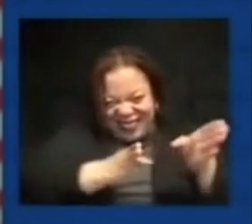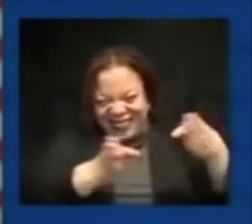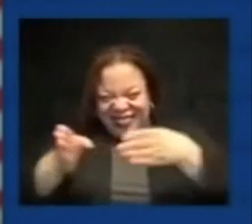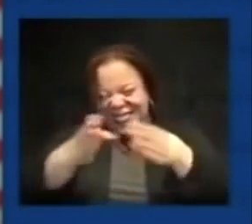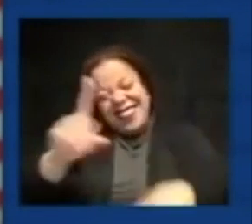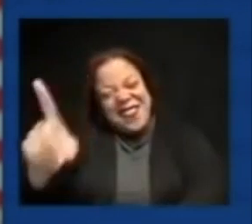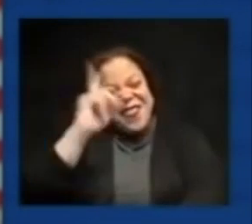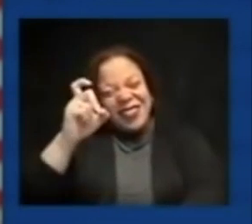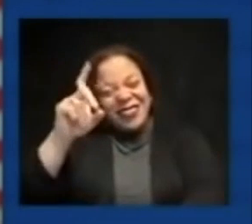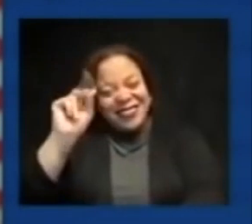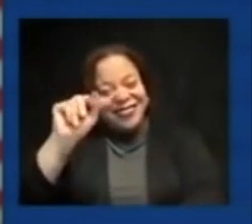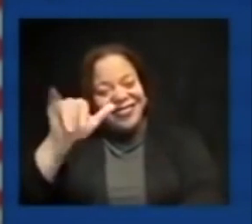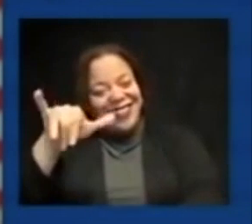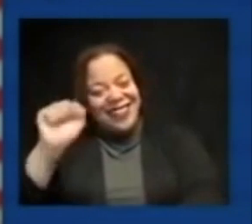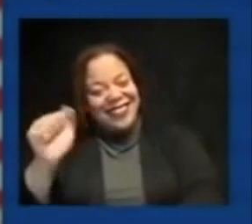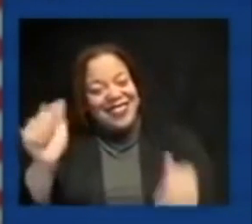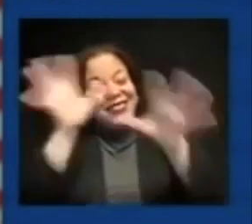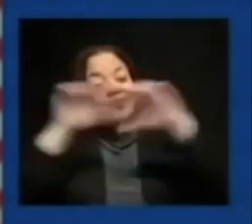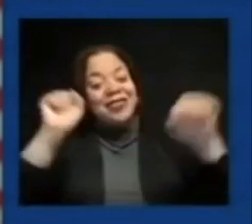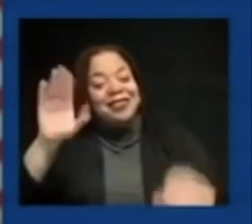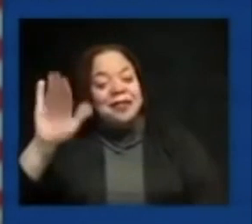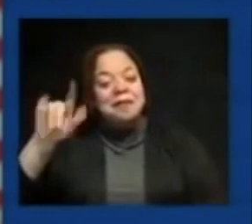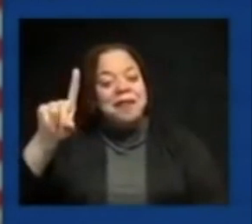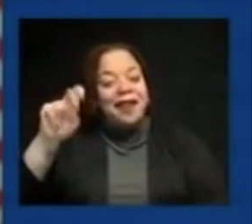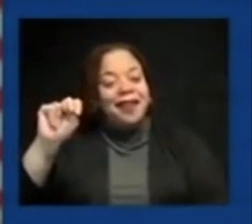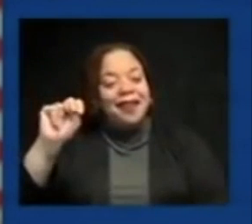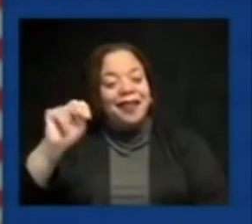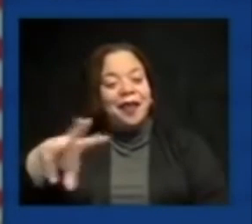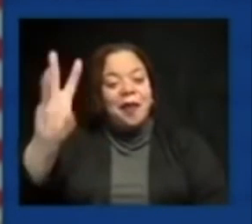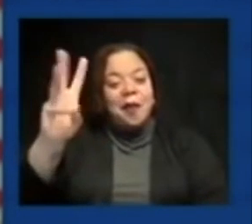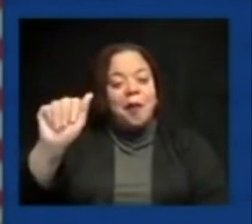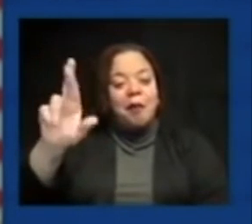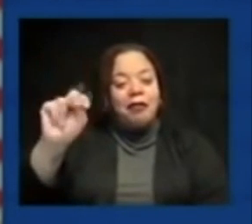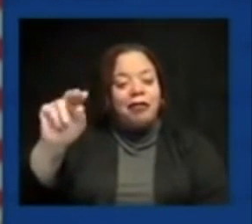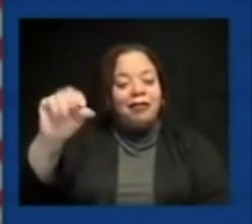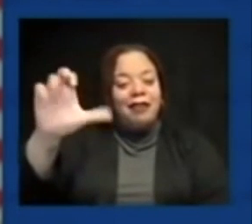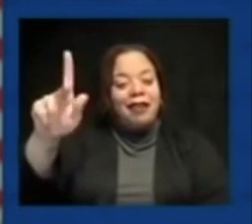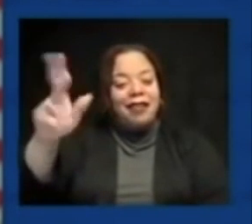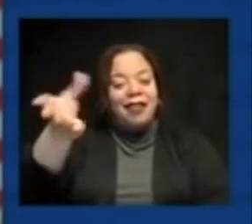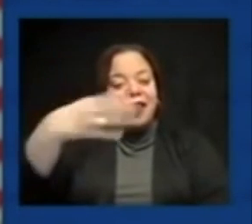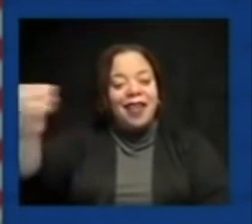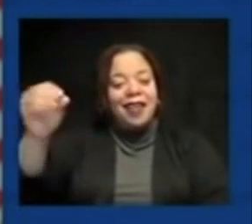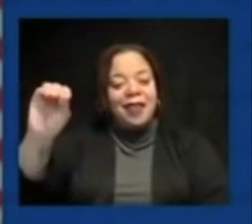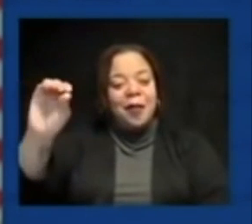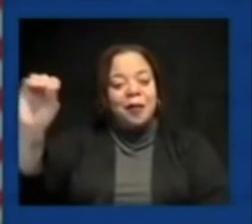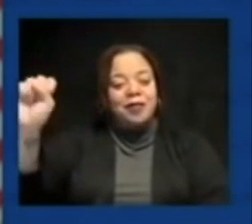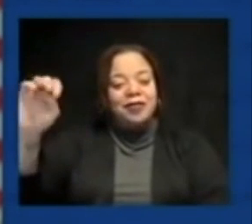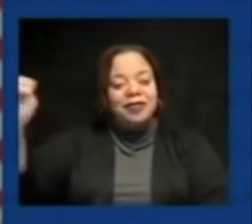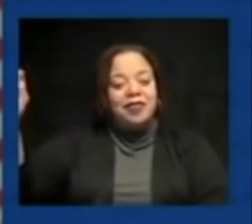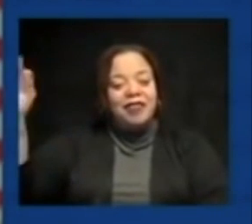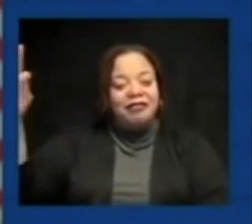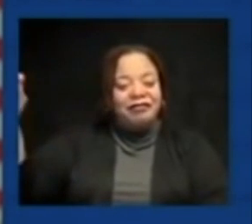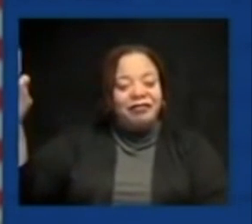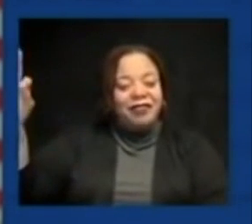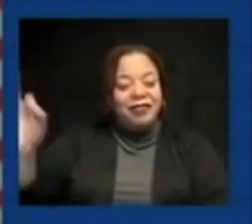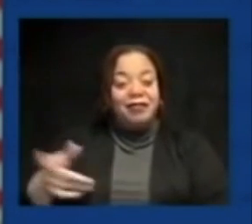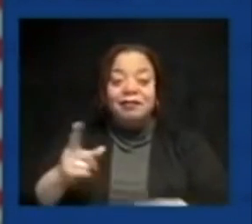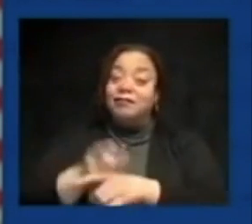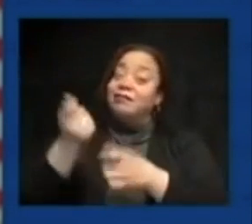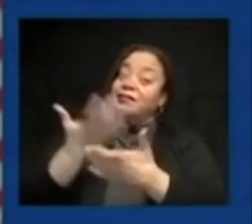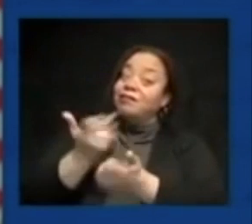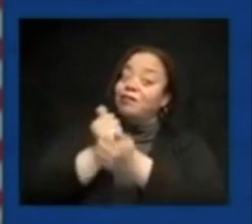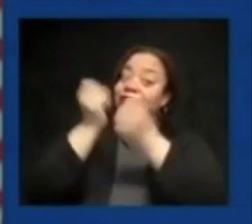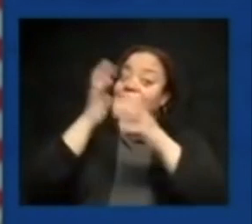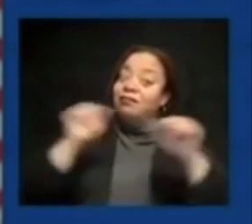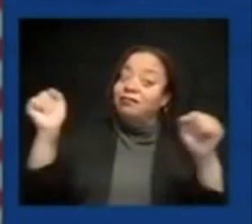Joe Biden as our president, with Raphael Warnock and John Ossoff as our senators, with our extraordinary congressional delegation, and